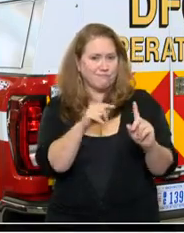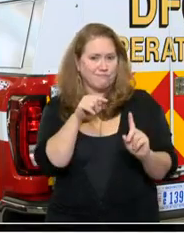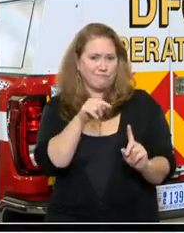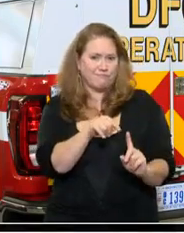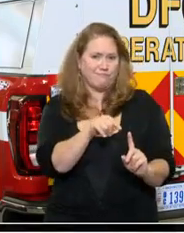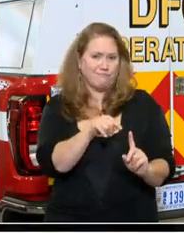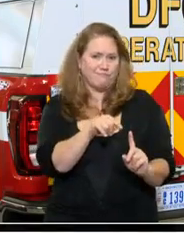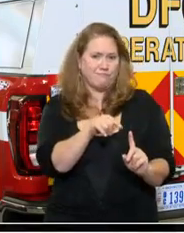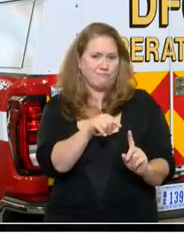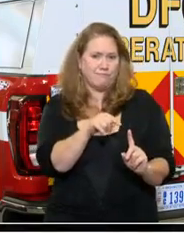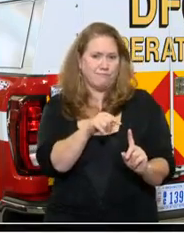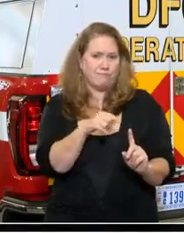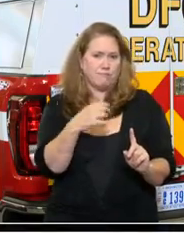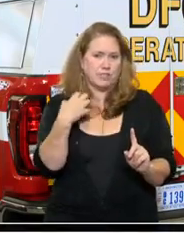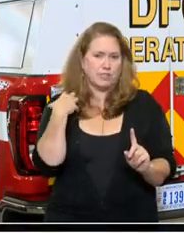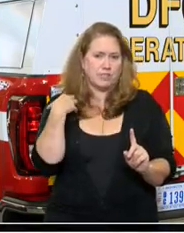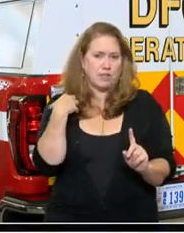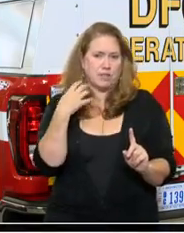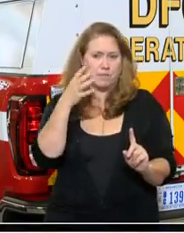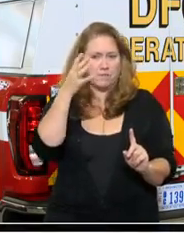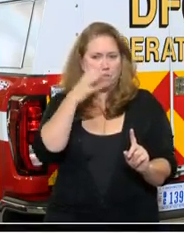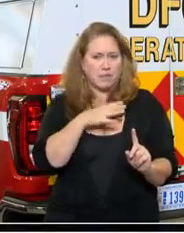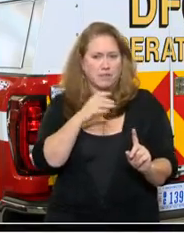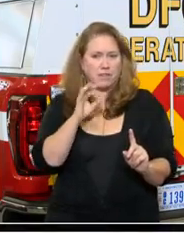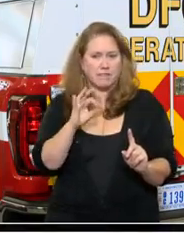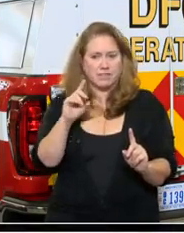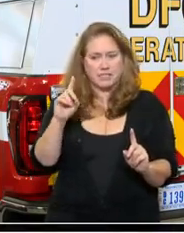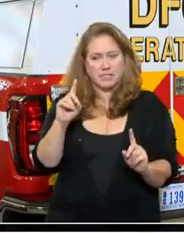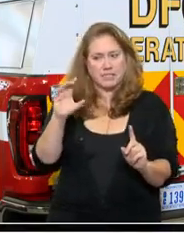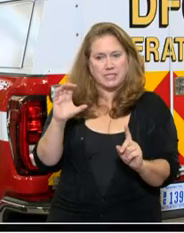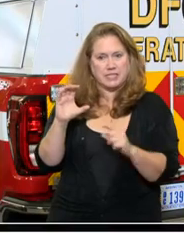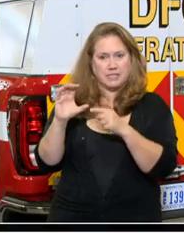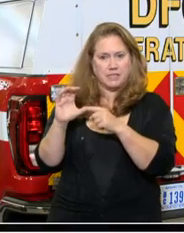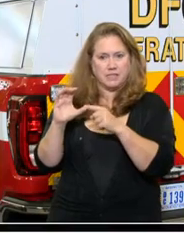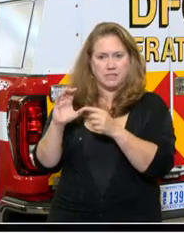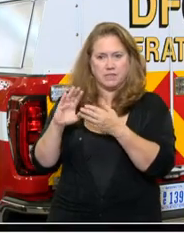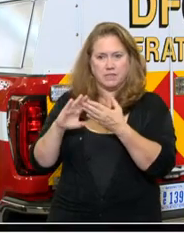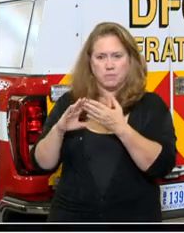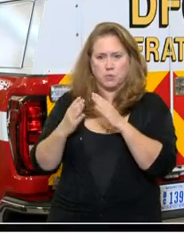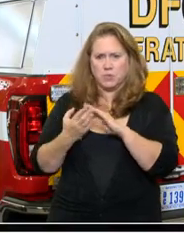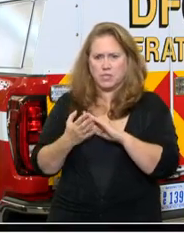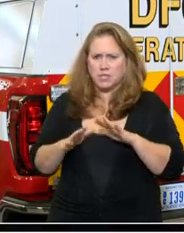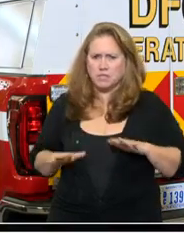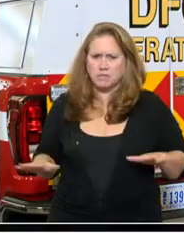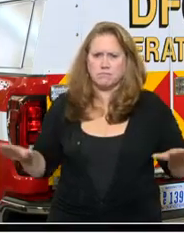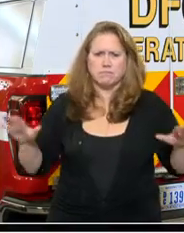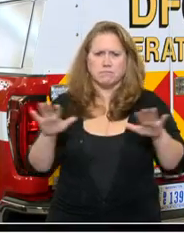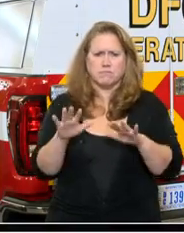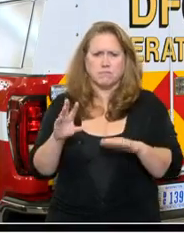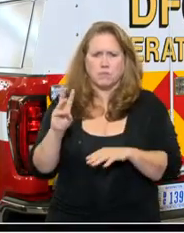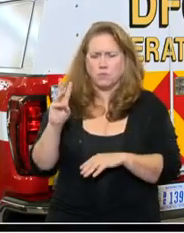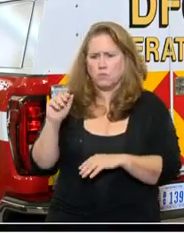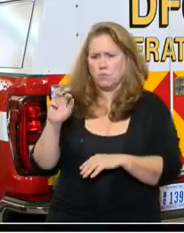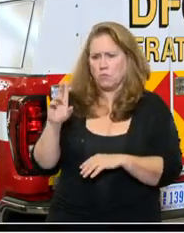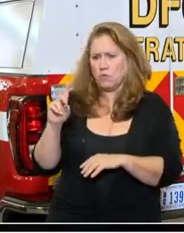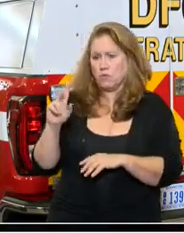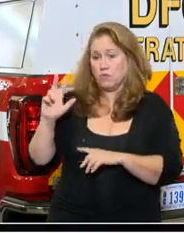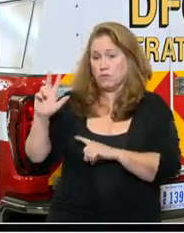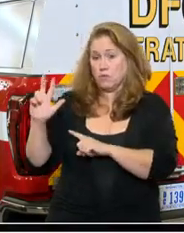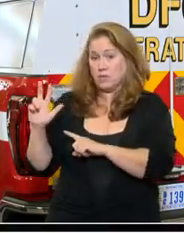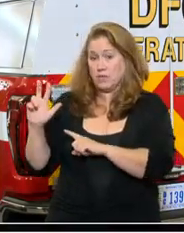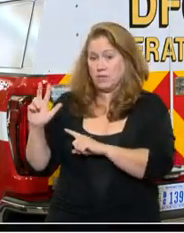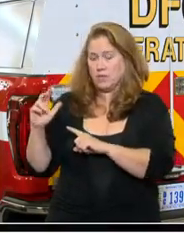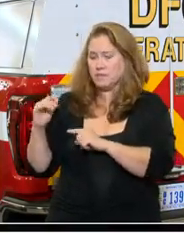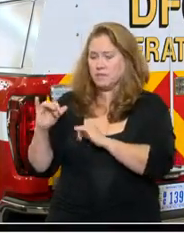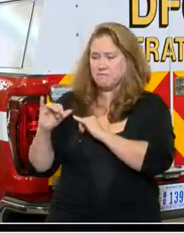Phil Mendelson, who's with us today, and our Ward 3 colleague, Matt Fruman, as well as Chief Smith, Deputy